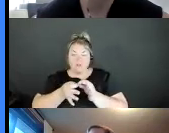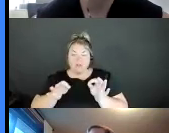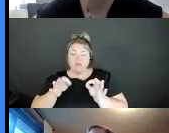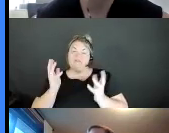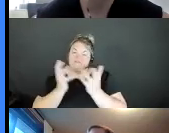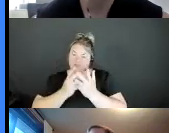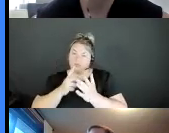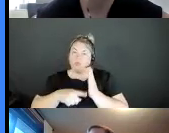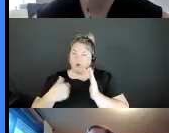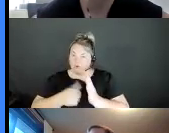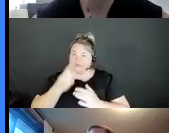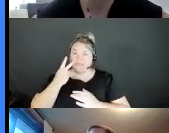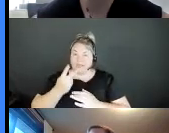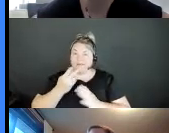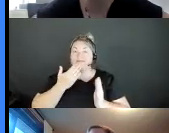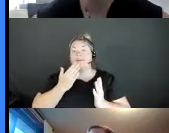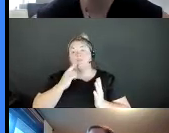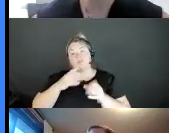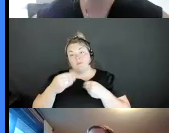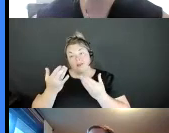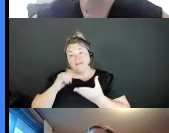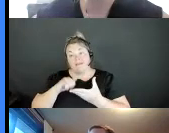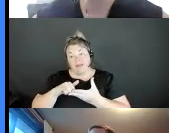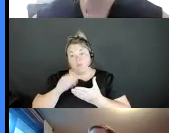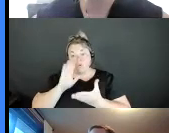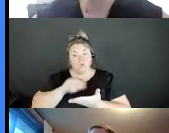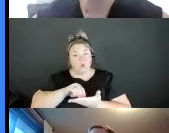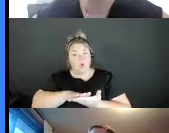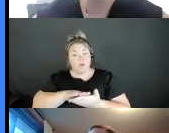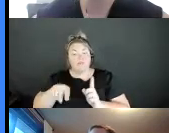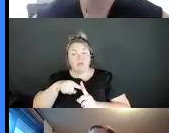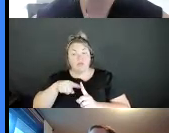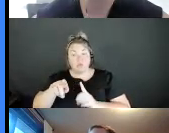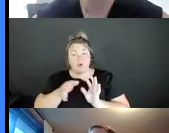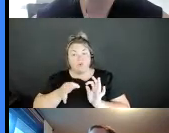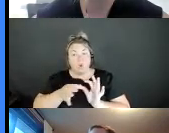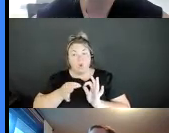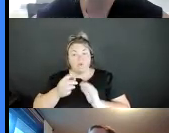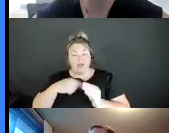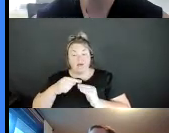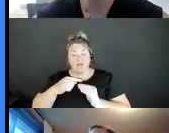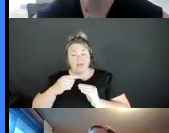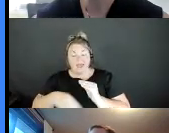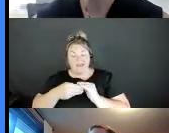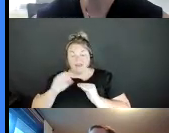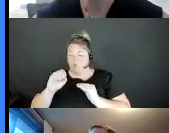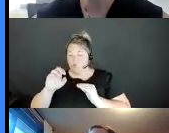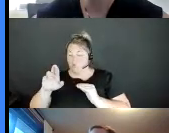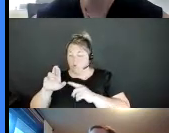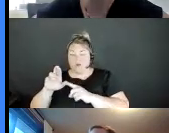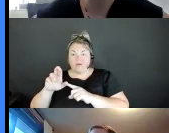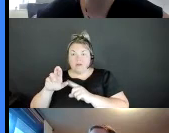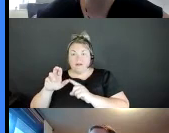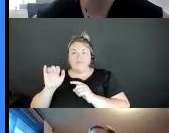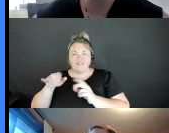So thank you for providing that. We'll make sure to get that noted, as well as your note on adding the or in there. That is